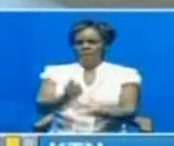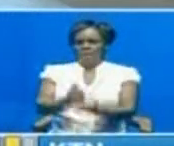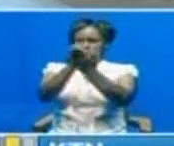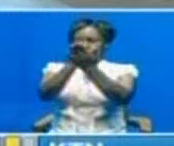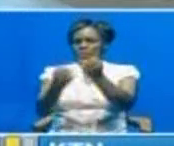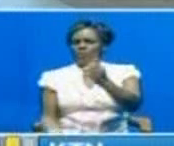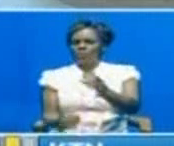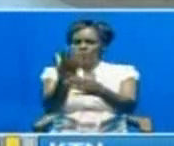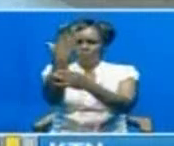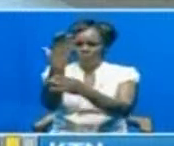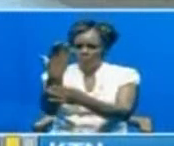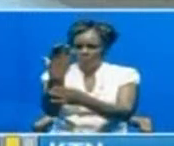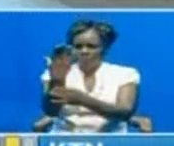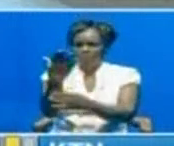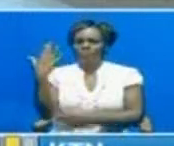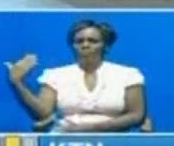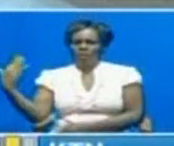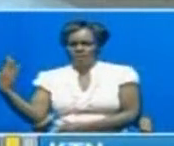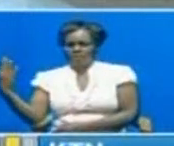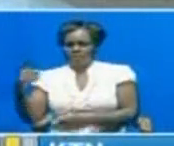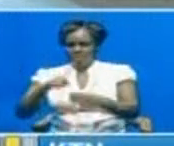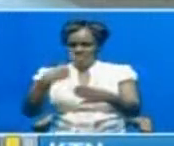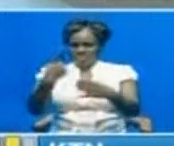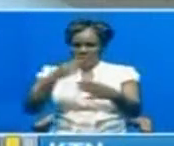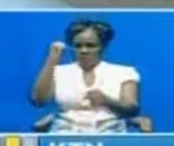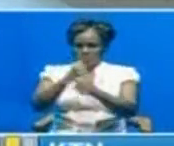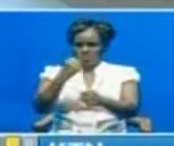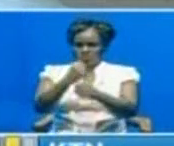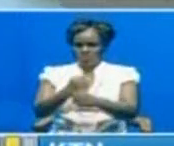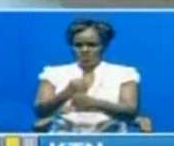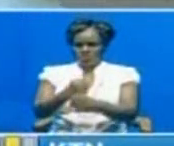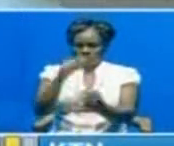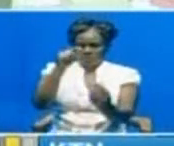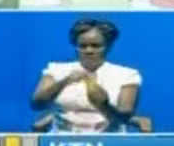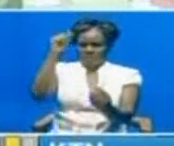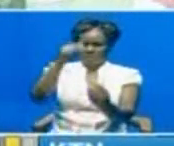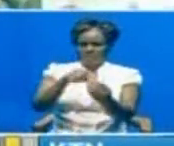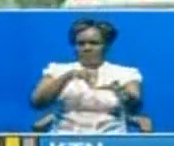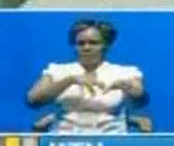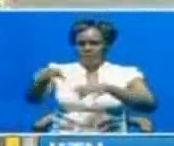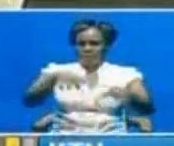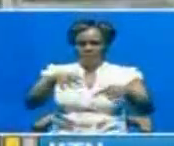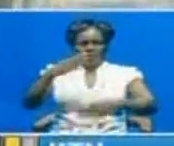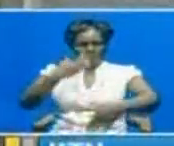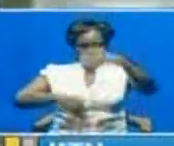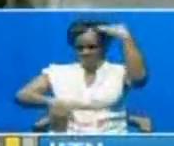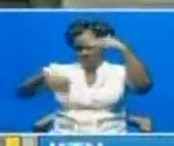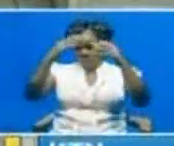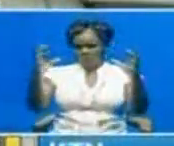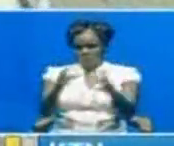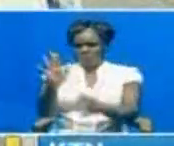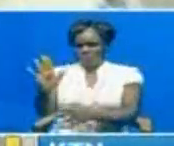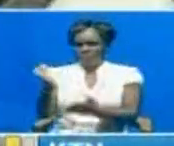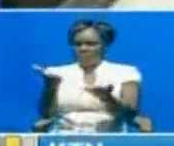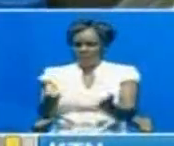develop a product. Then you do very extensive testing in animals. Professor Anzala and his team have